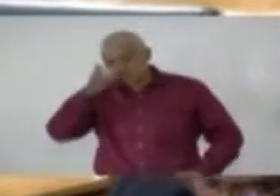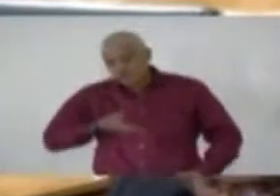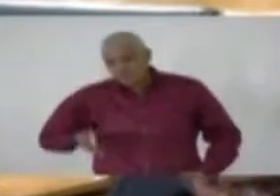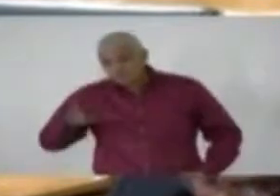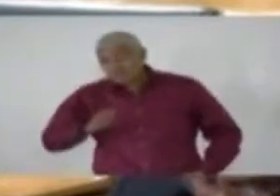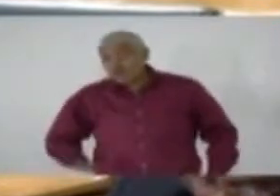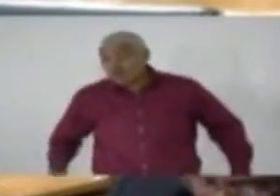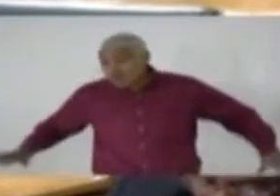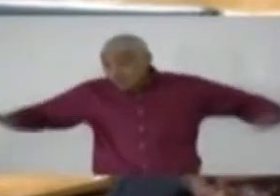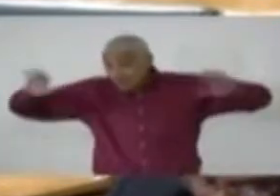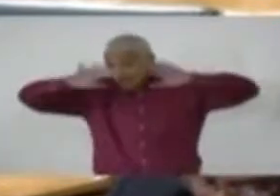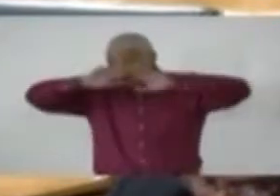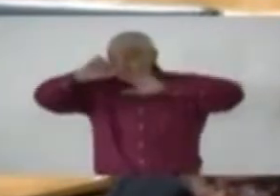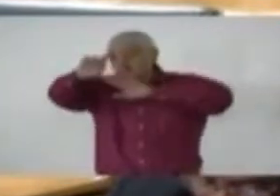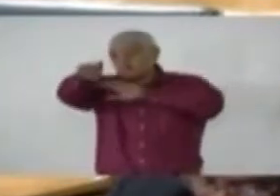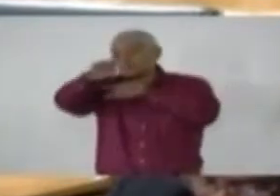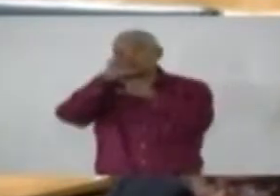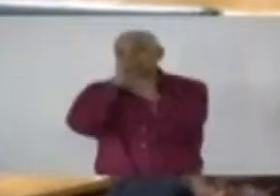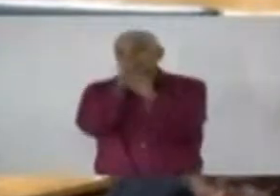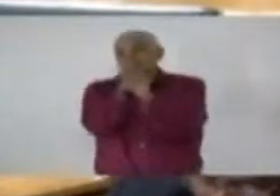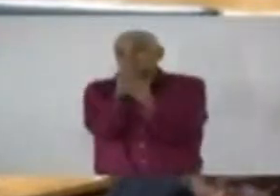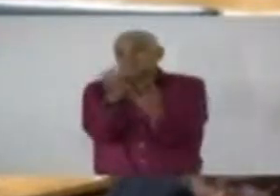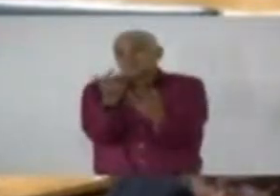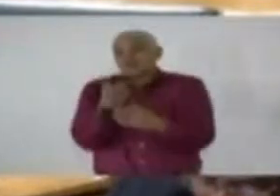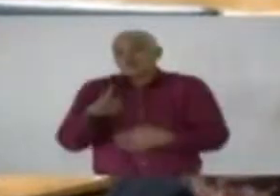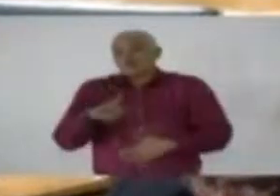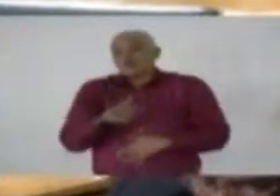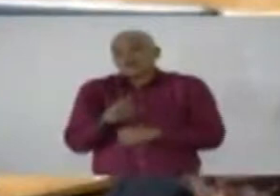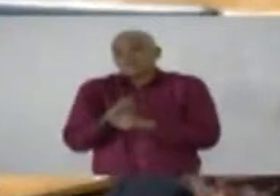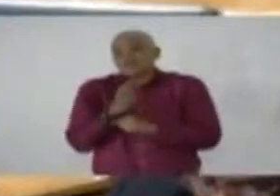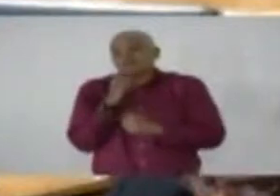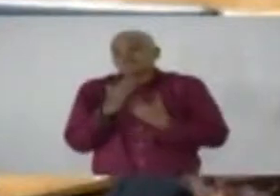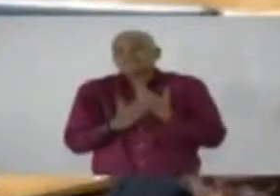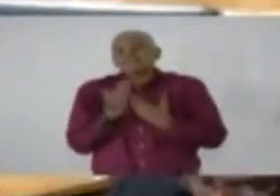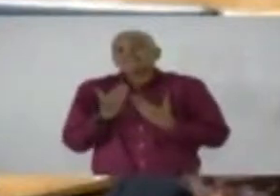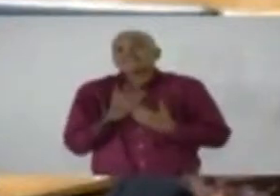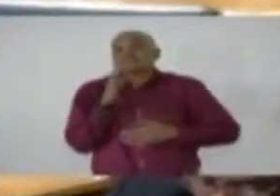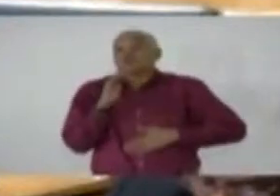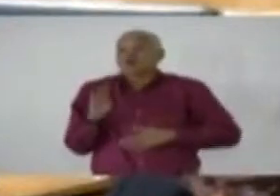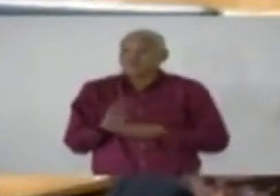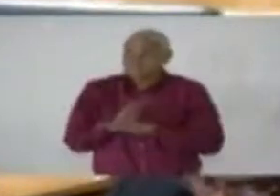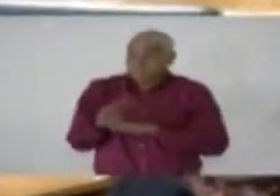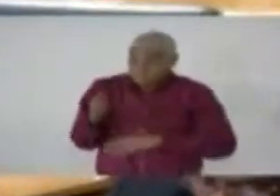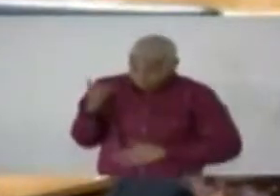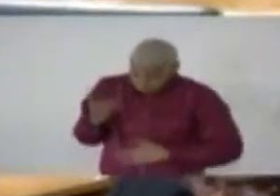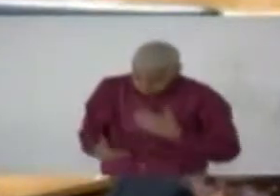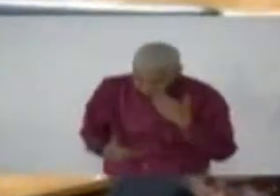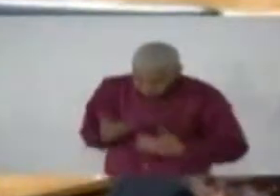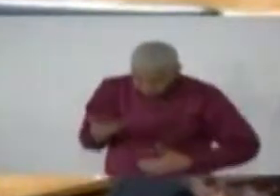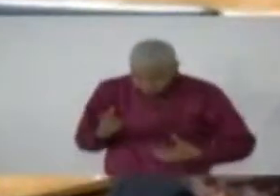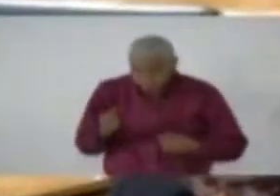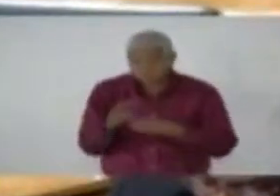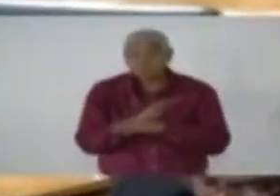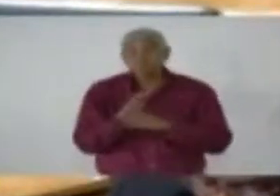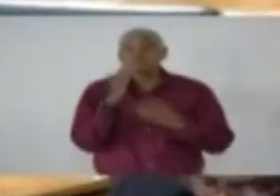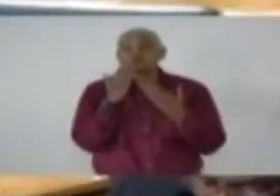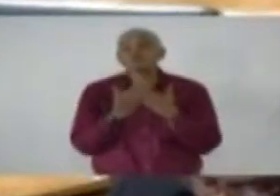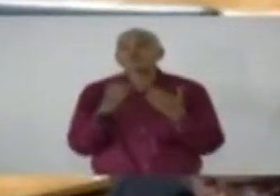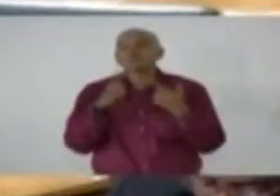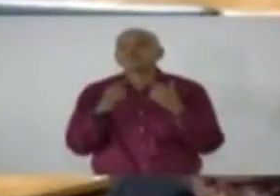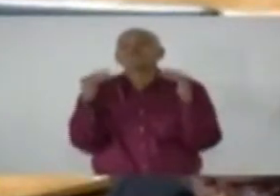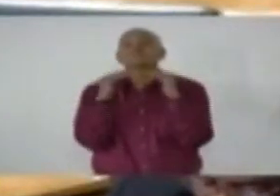all of us must make sure we make it easy for businesses to do business well and